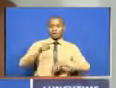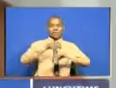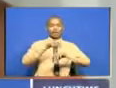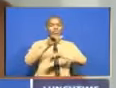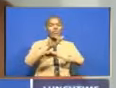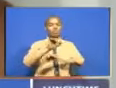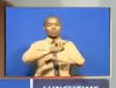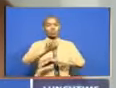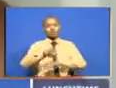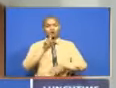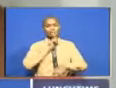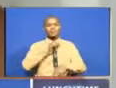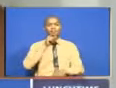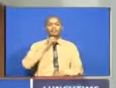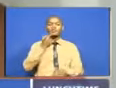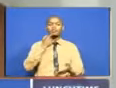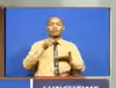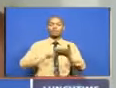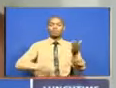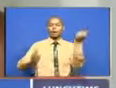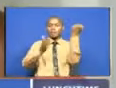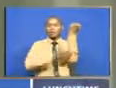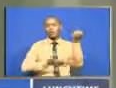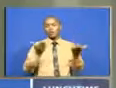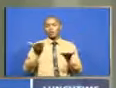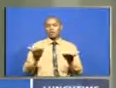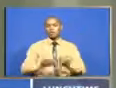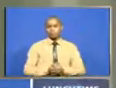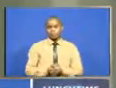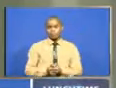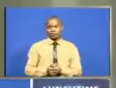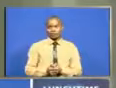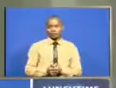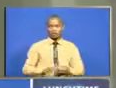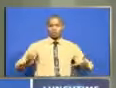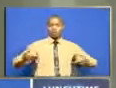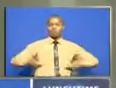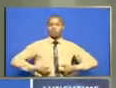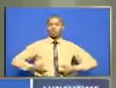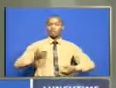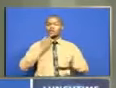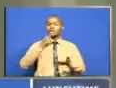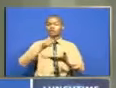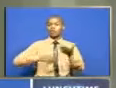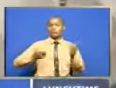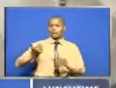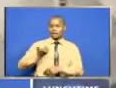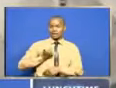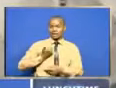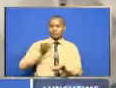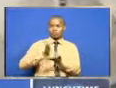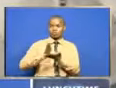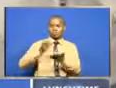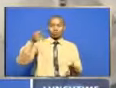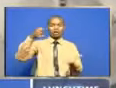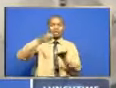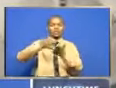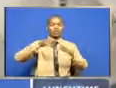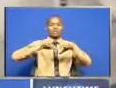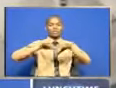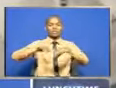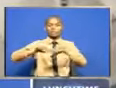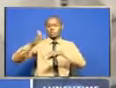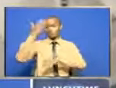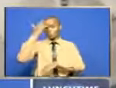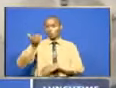vibaya nini nyuki akionja asali yake. The youth regret young girls are lured into sex in return of basic